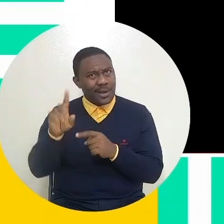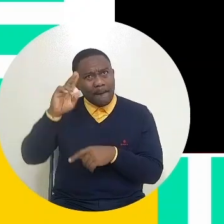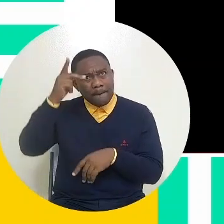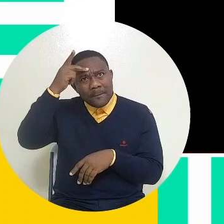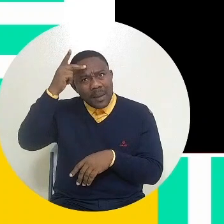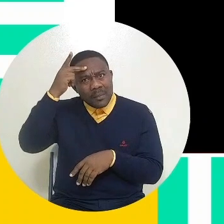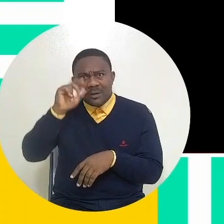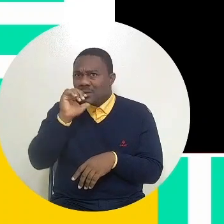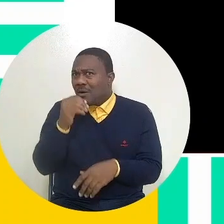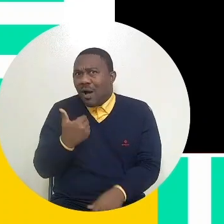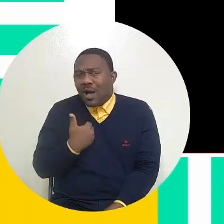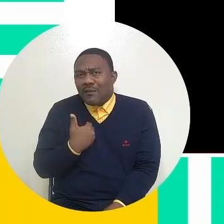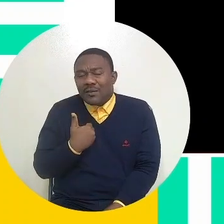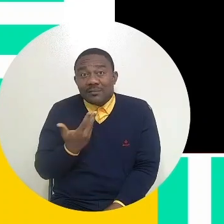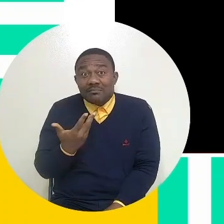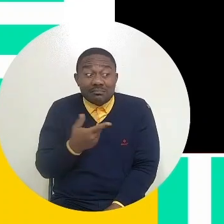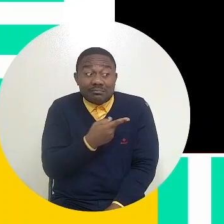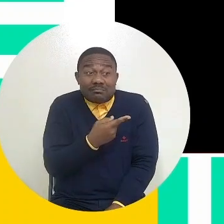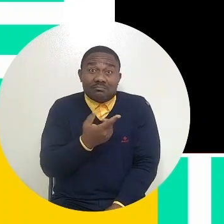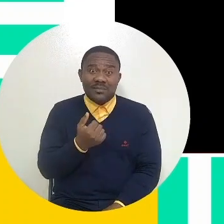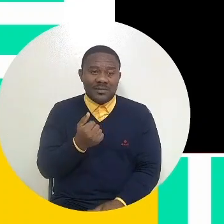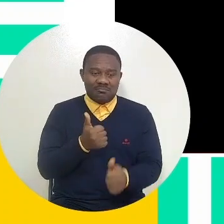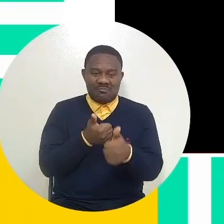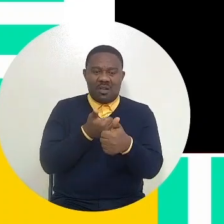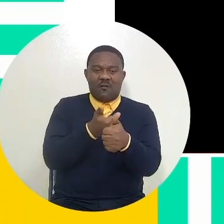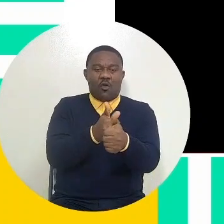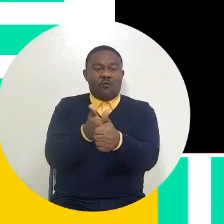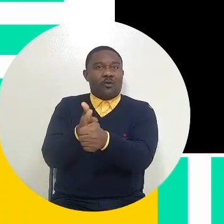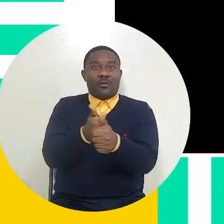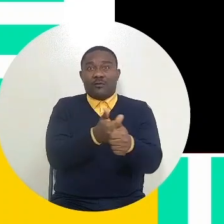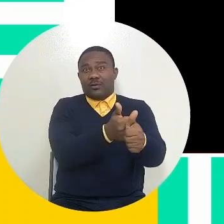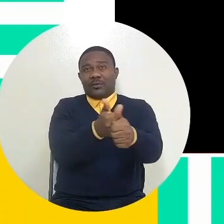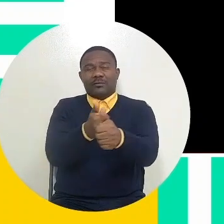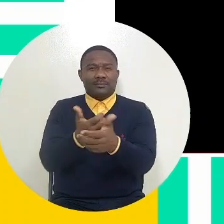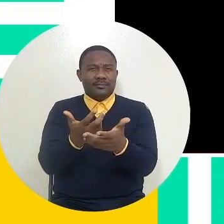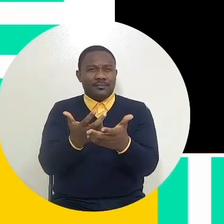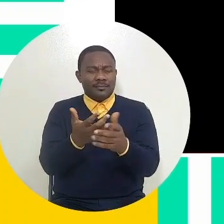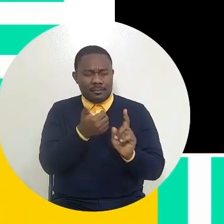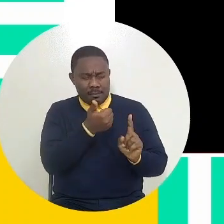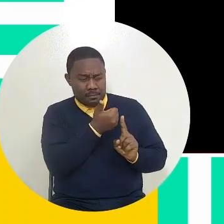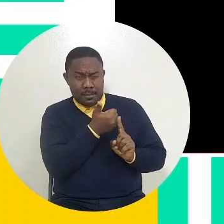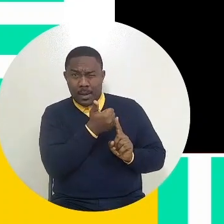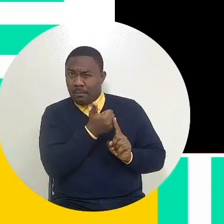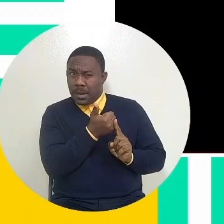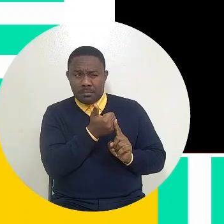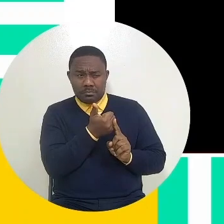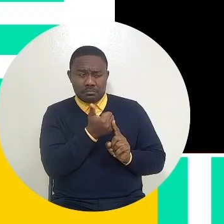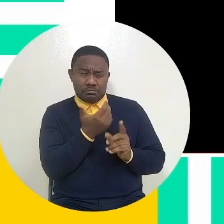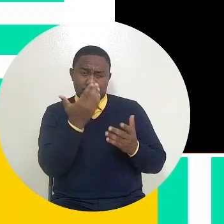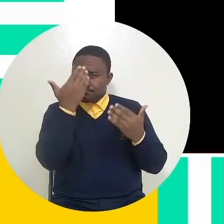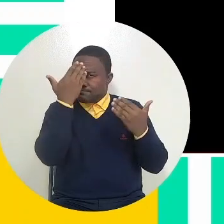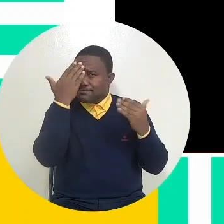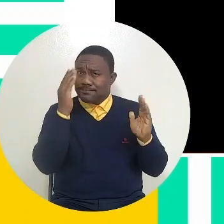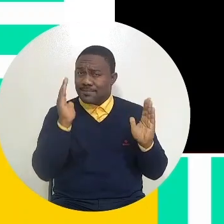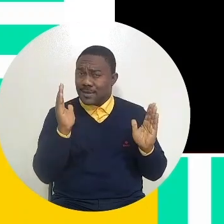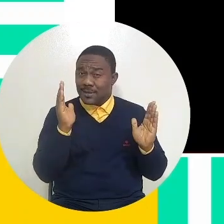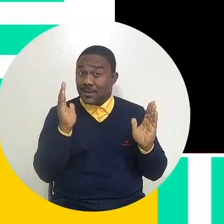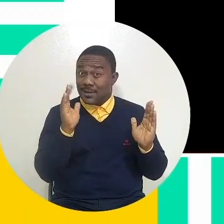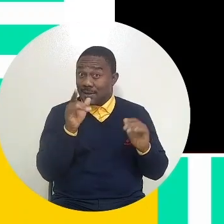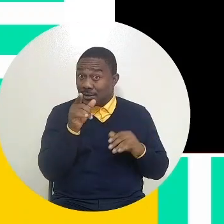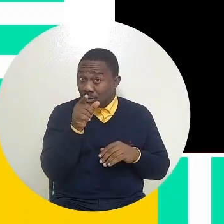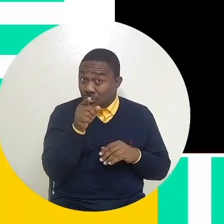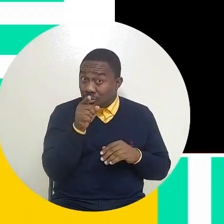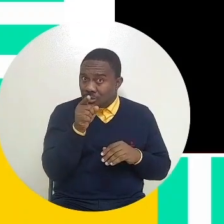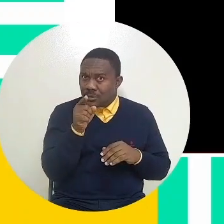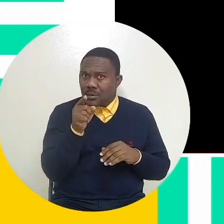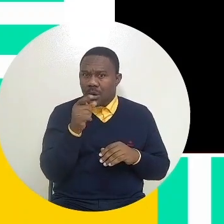don't know themselves. They are doing what daddy says you should do, society, pastor, whoever says, but they themselves are missing who they are. So how do